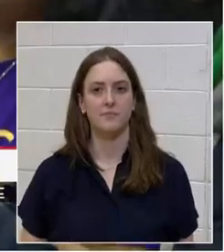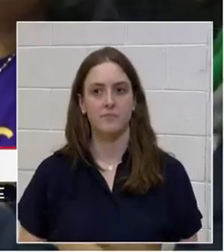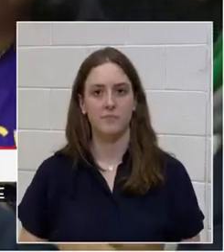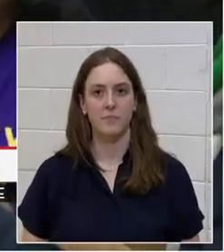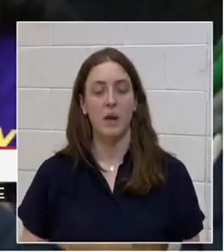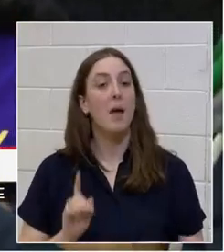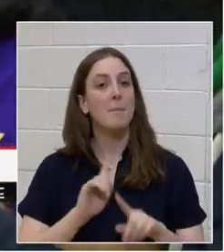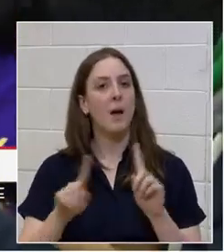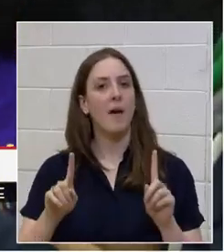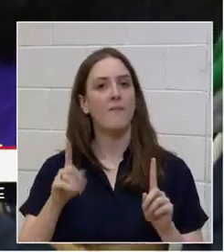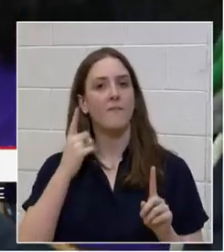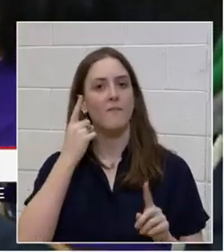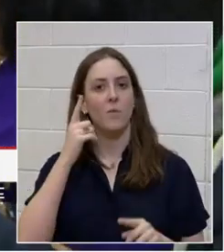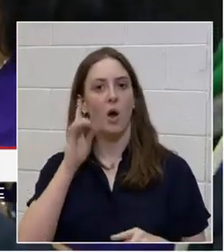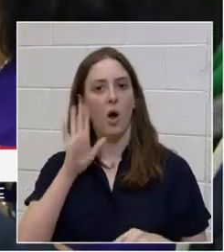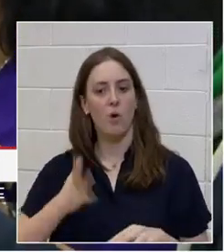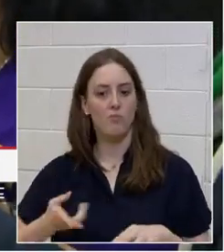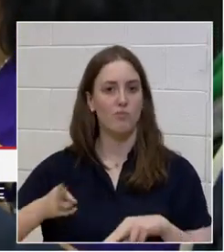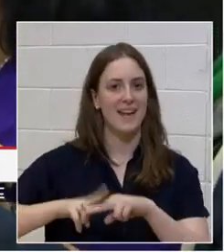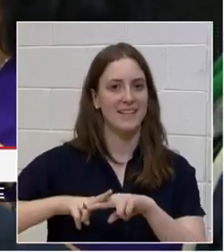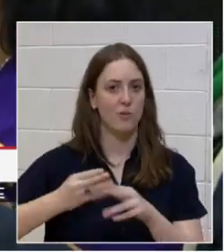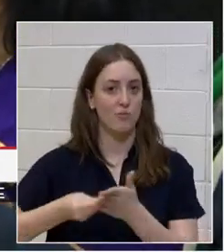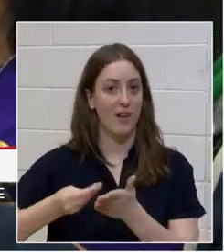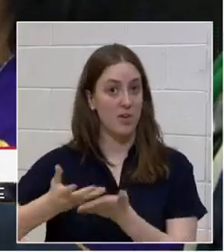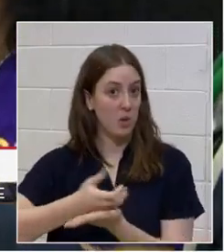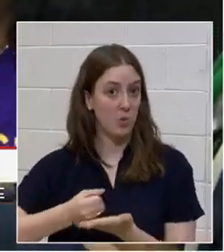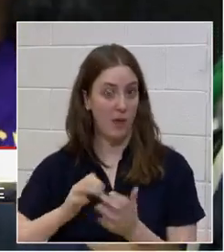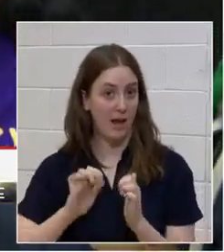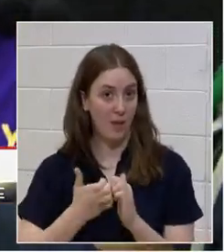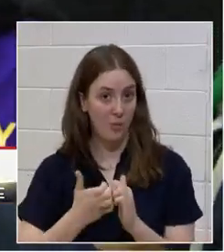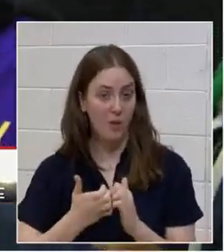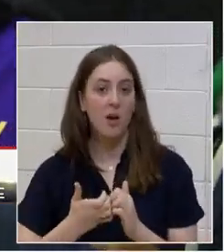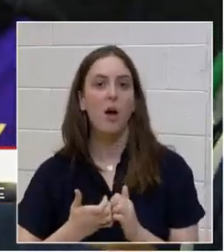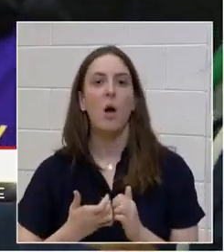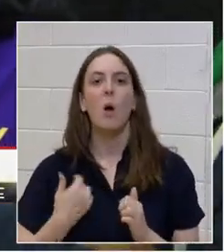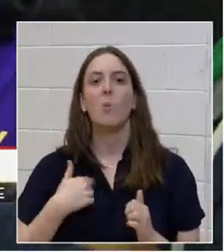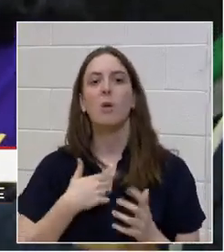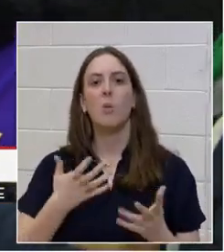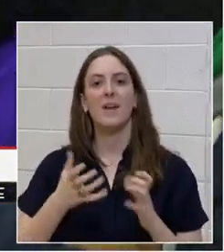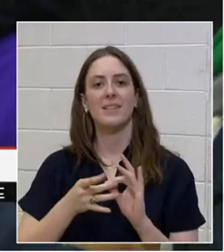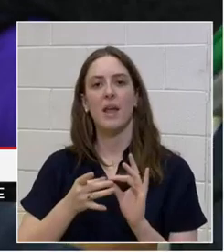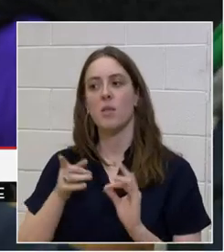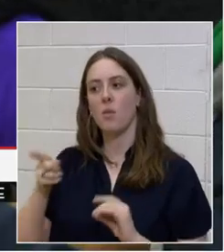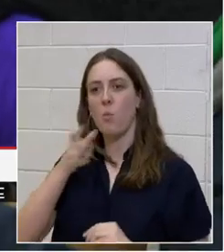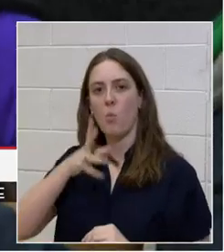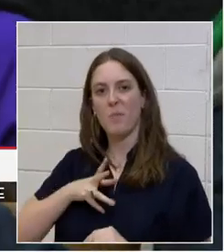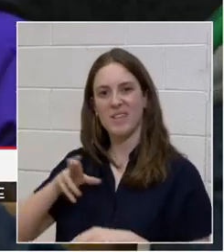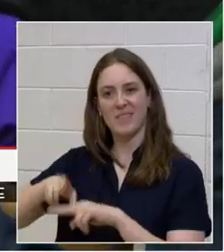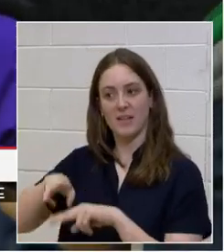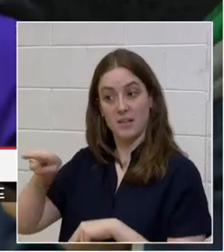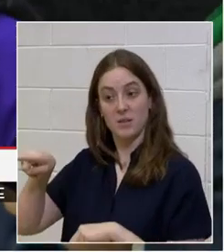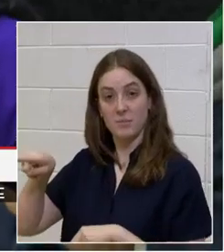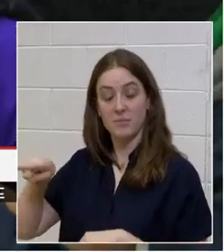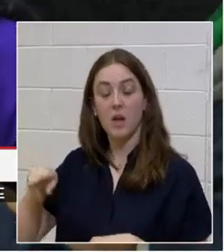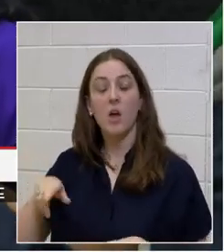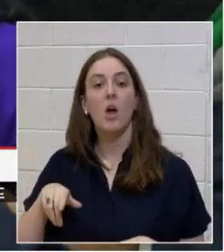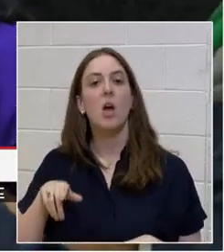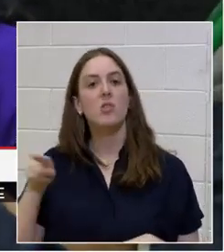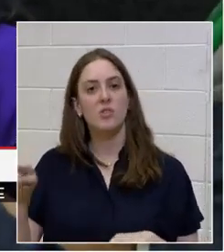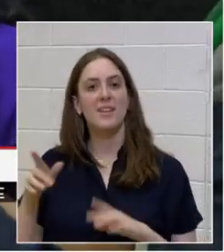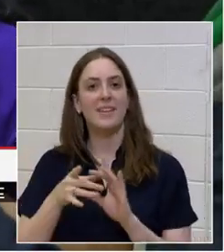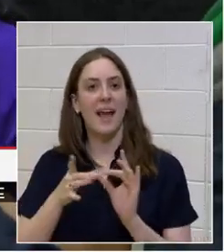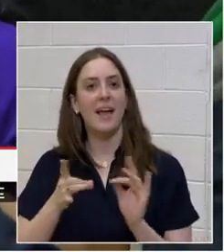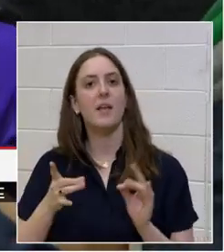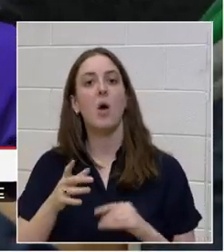But for our raising our revenue, we wanted to say, especially the lady that was sitting next to me, especially with the issue with Ward 8 not